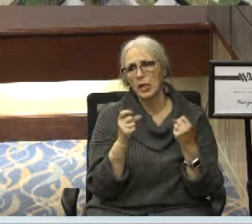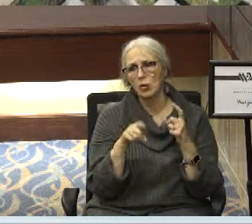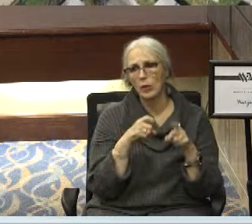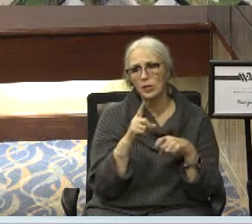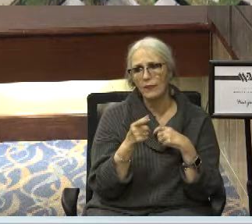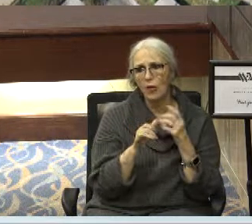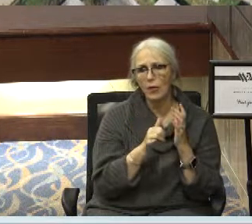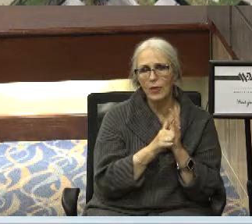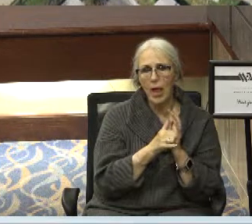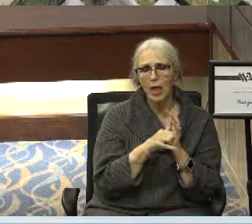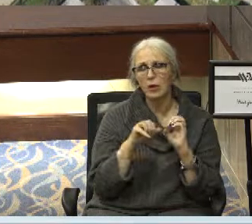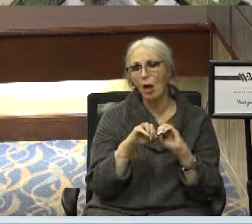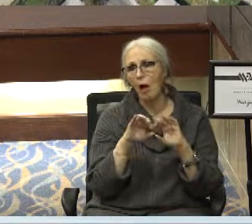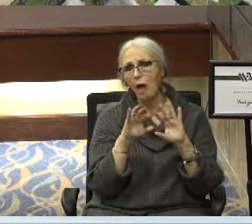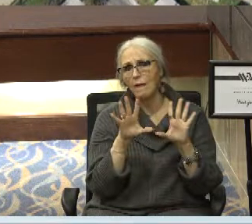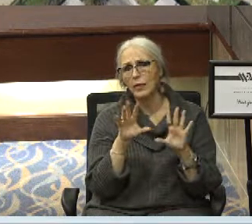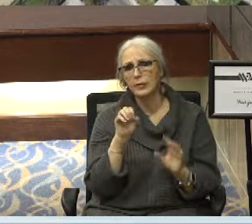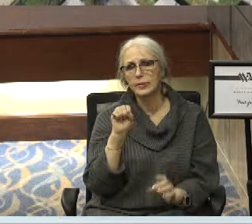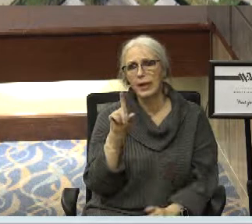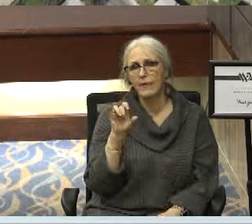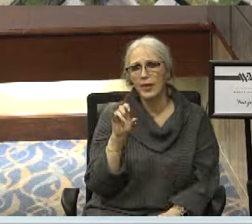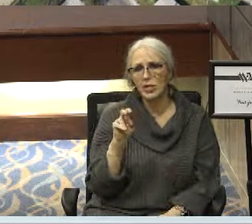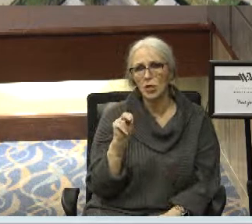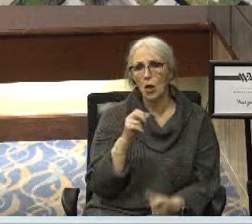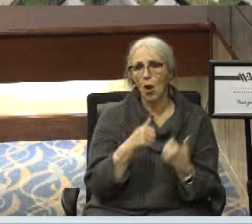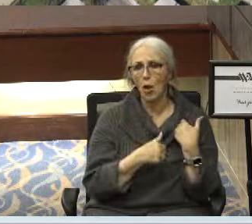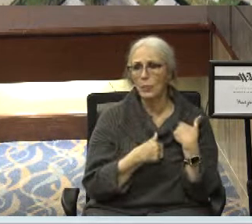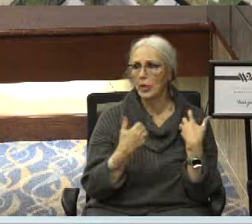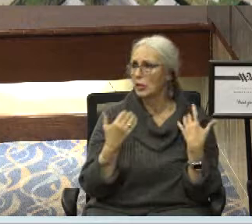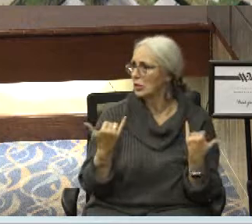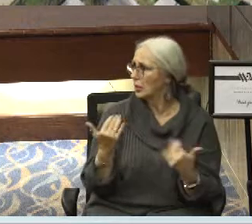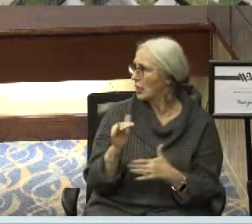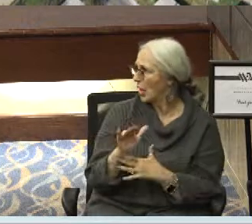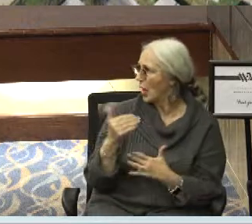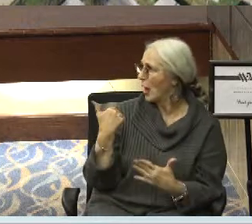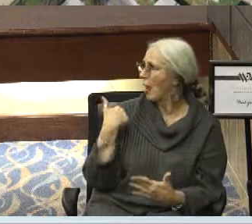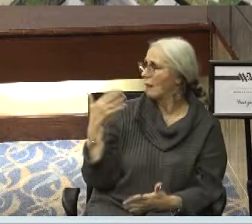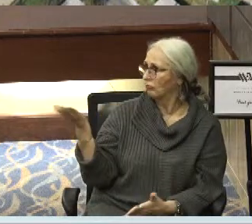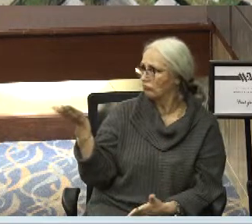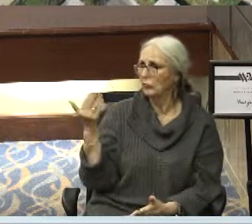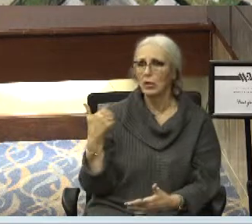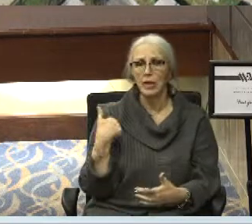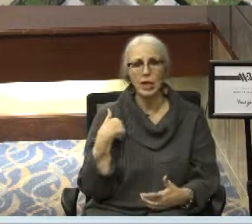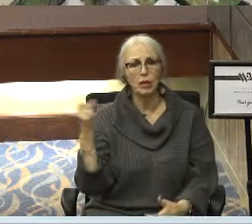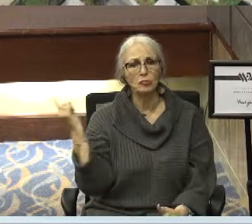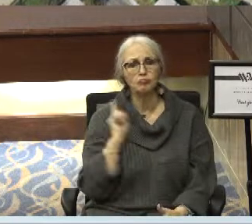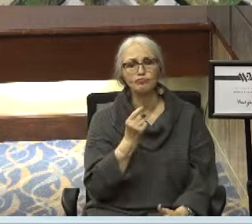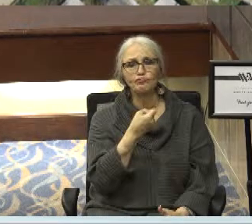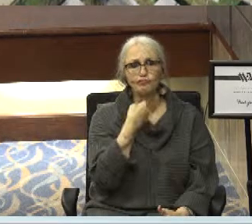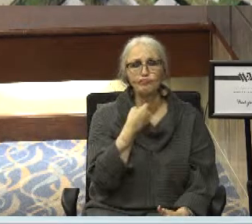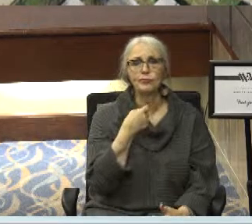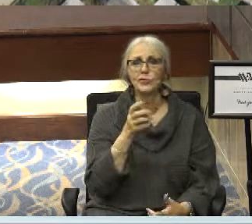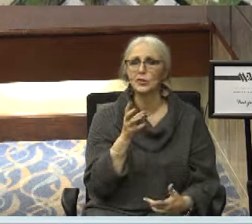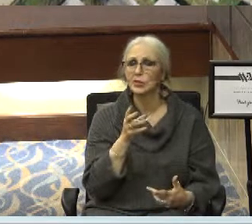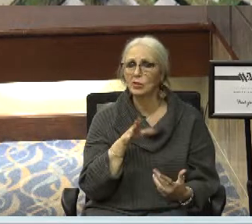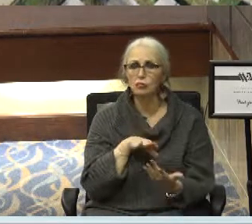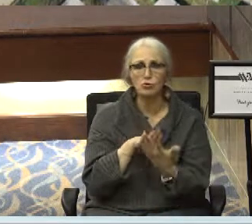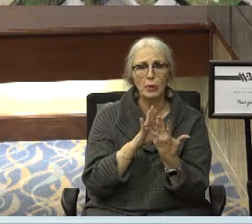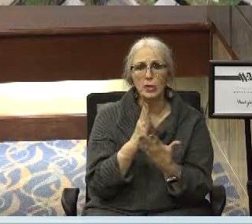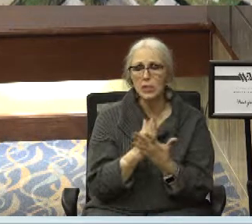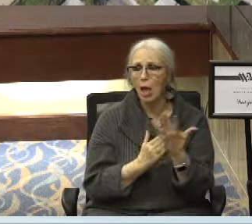obviously Salvation Army will have somebody here tonight that can speak to some of their plans to maybe address some of the questions you